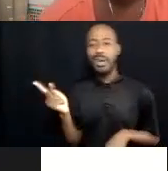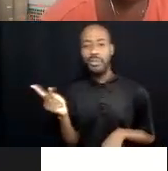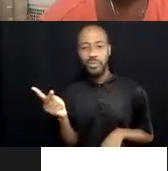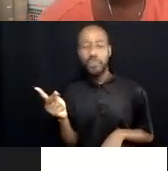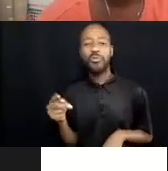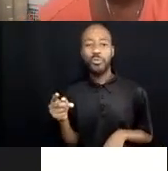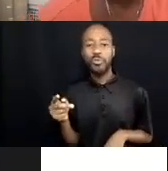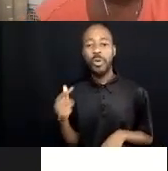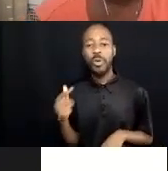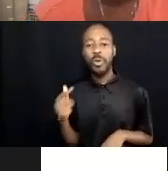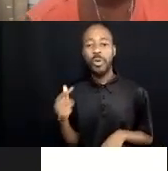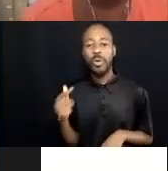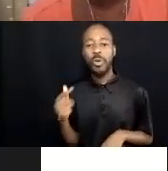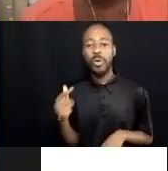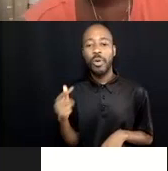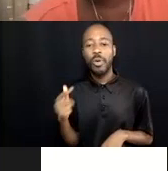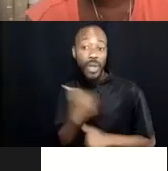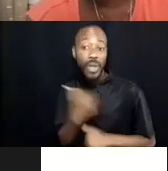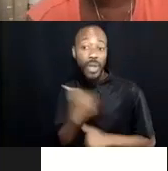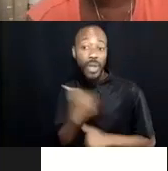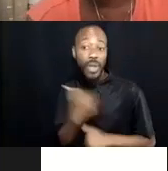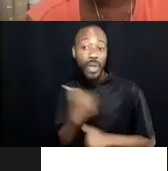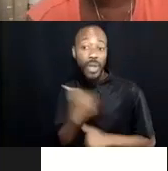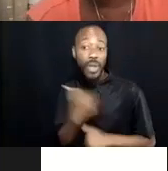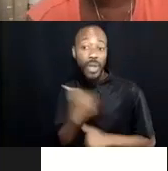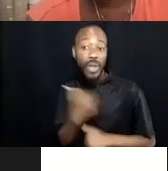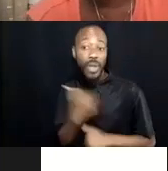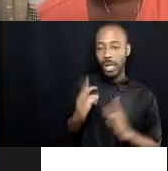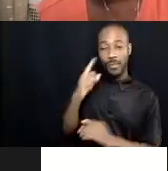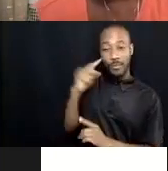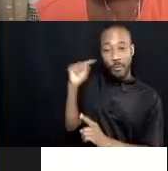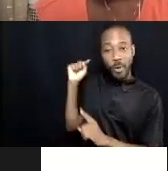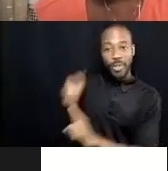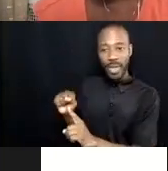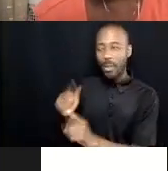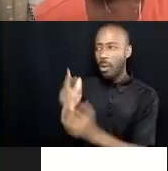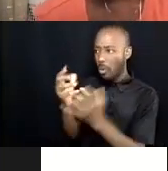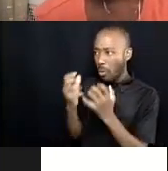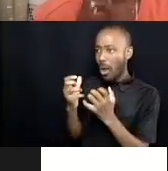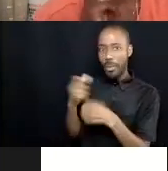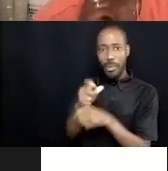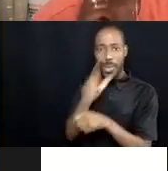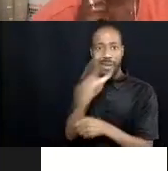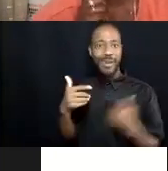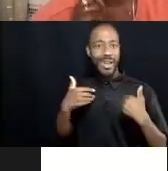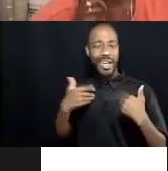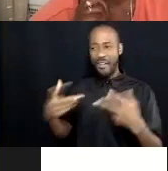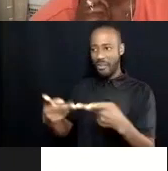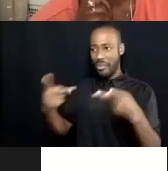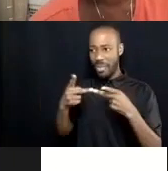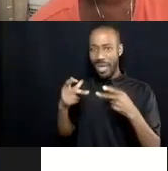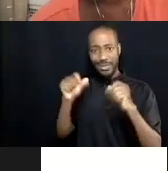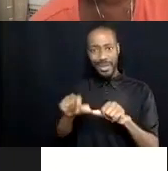we organize on behalf of them to make sure that they have a place to stay. So I'll give folks one more kind of